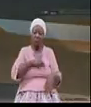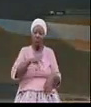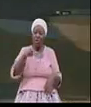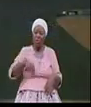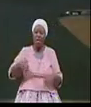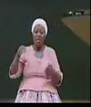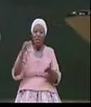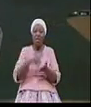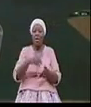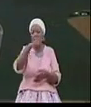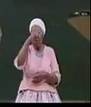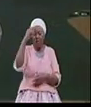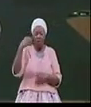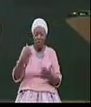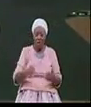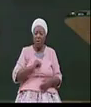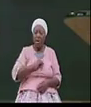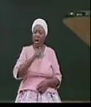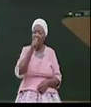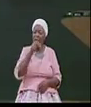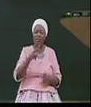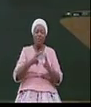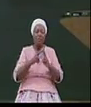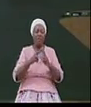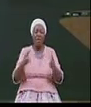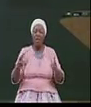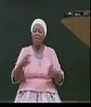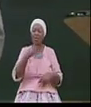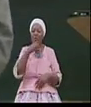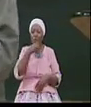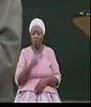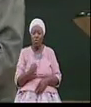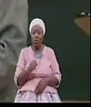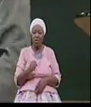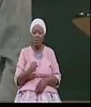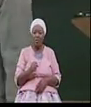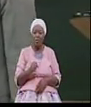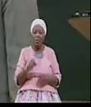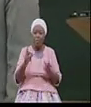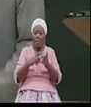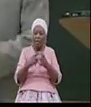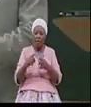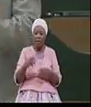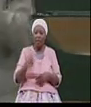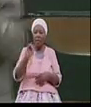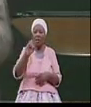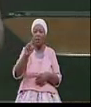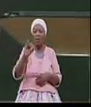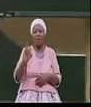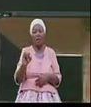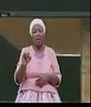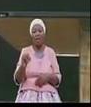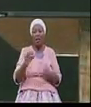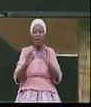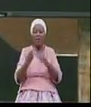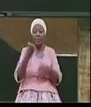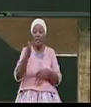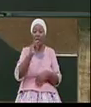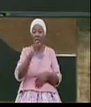I'm very old, Eli. If there's any time you should be able to stand